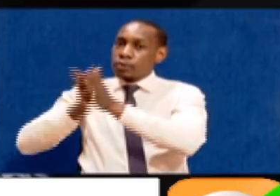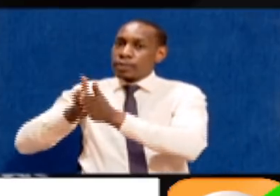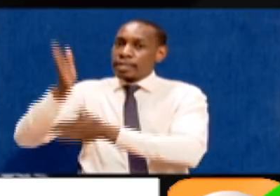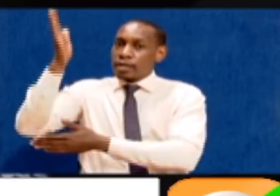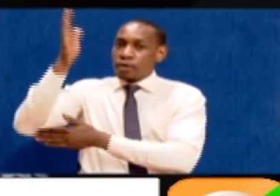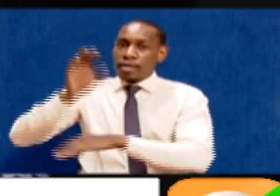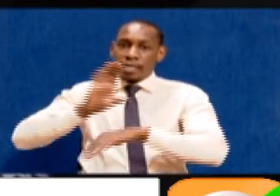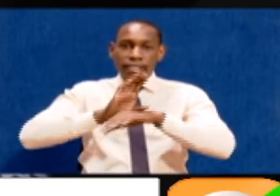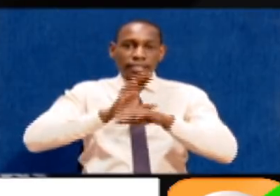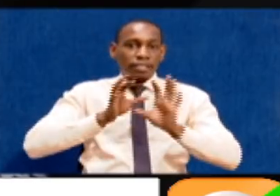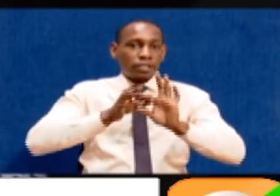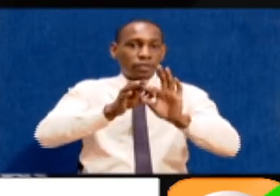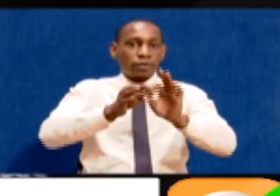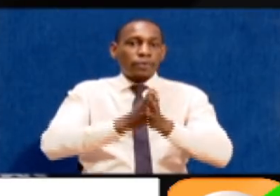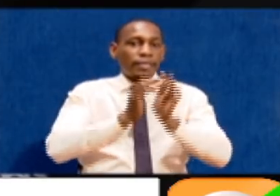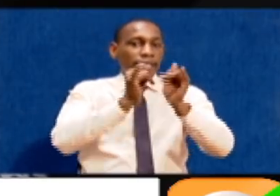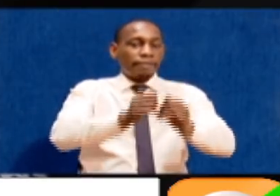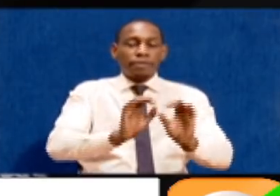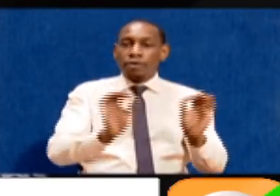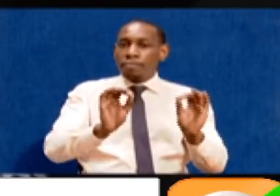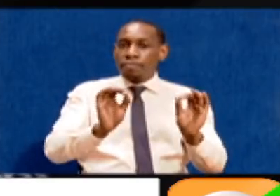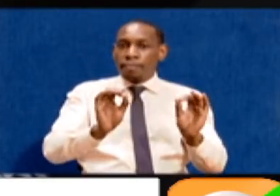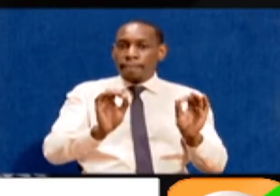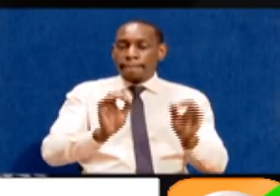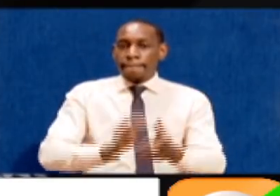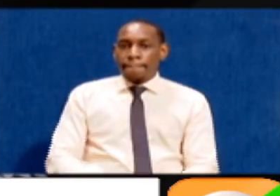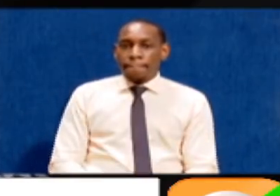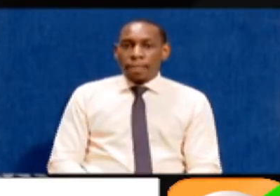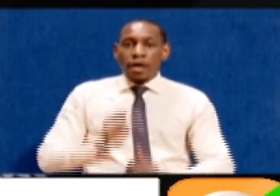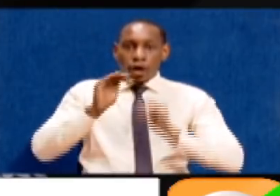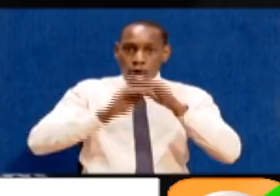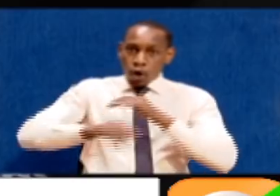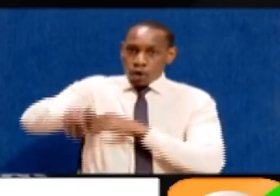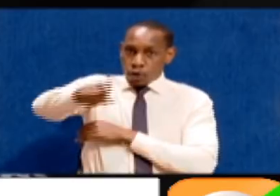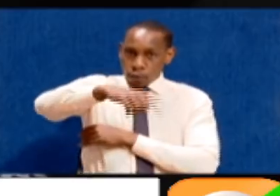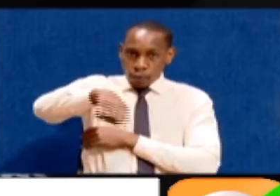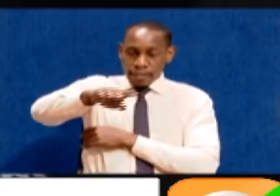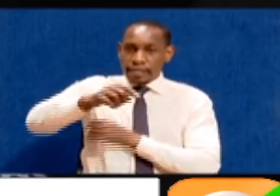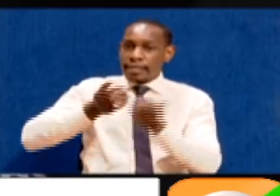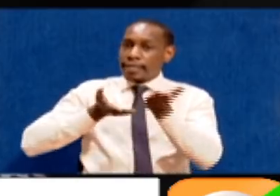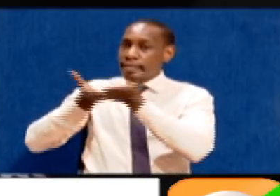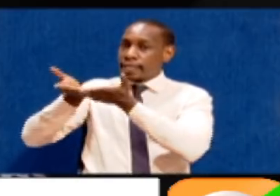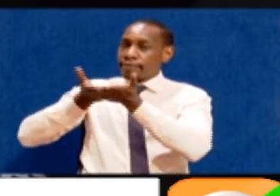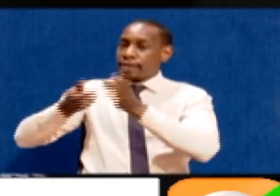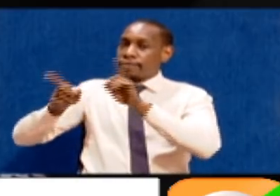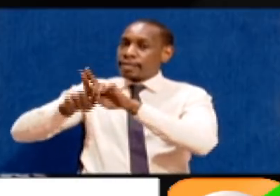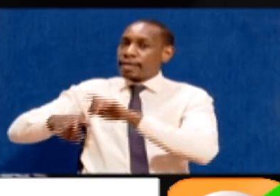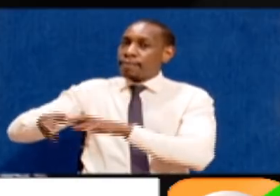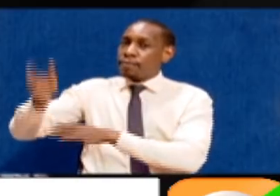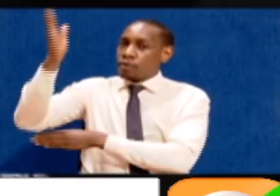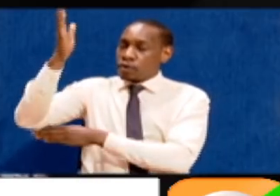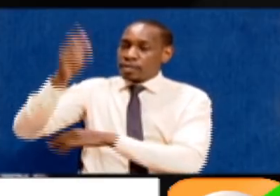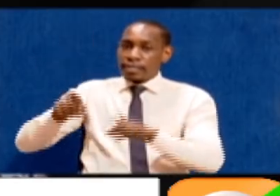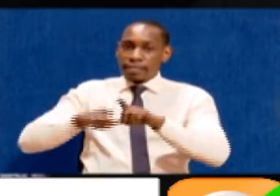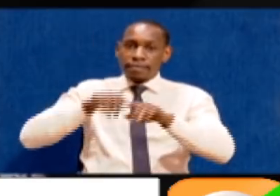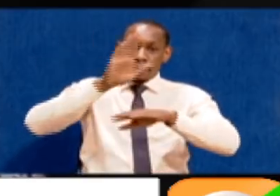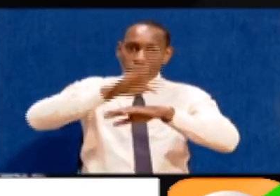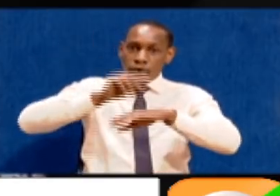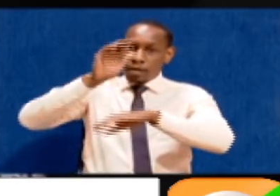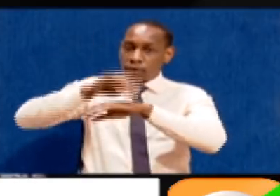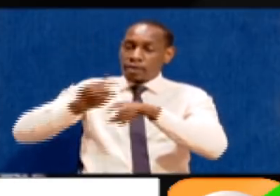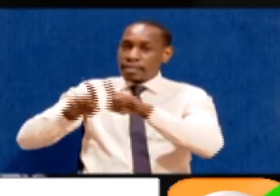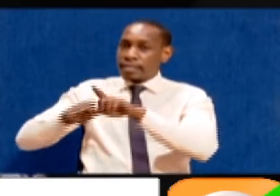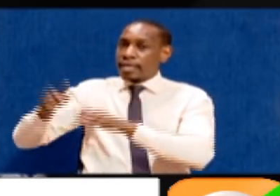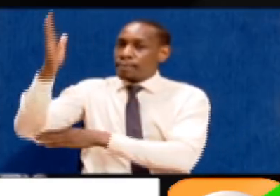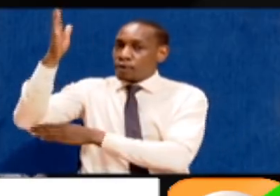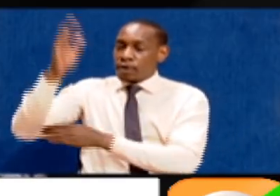God. Church does not belong to an individual. All of us are serving the same God. We have been called by the same